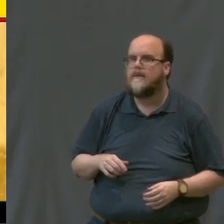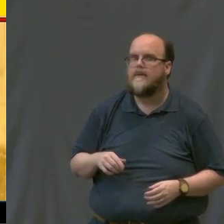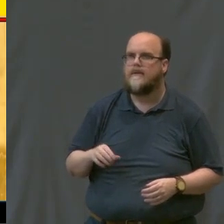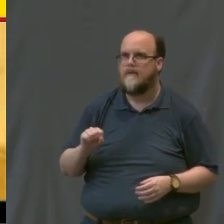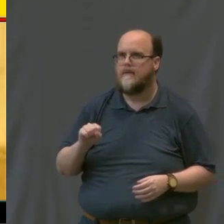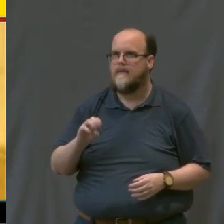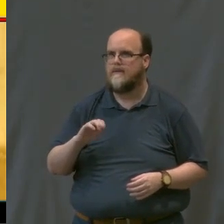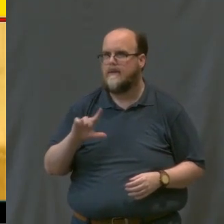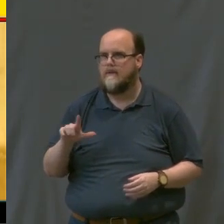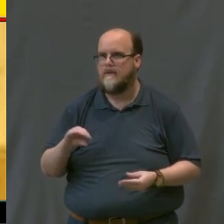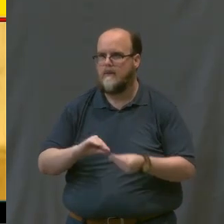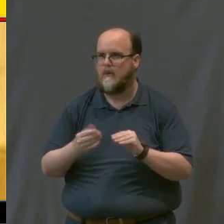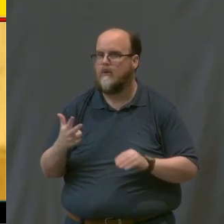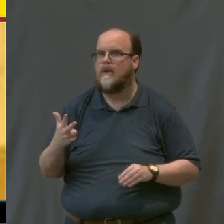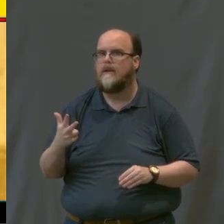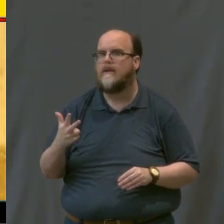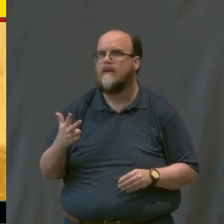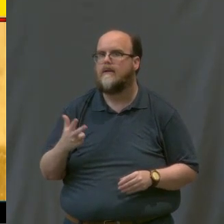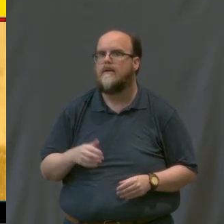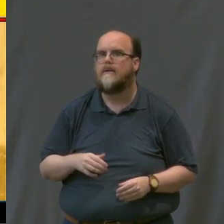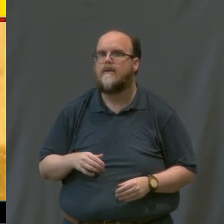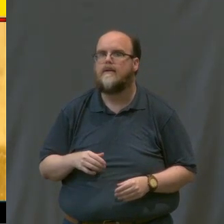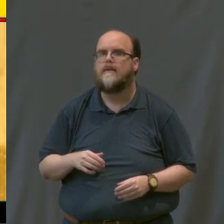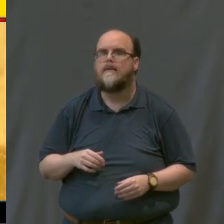Seal number 3,